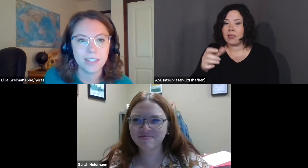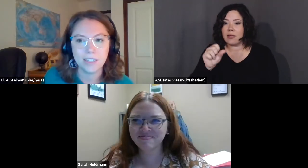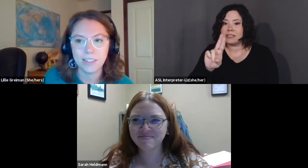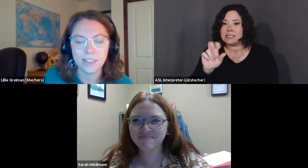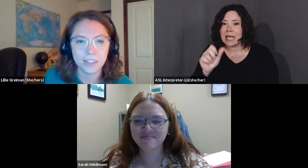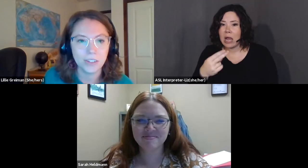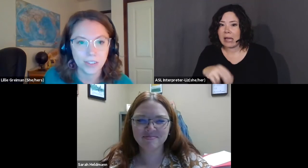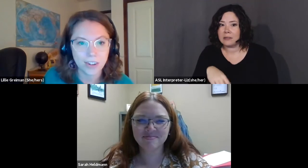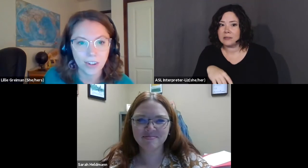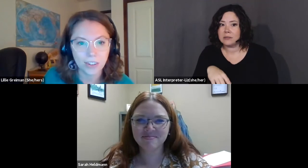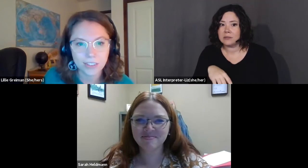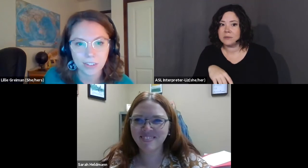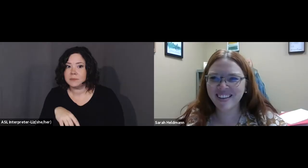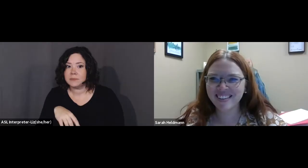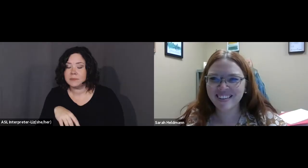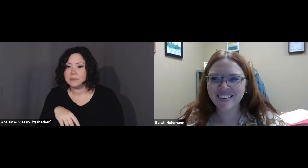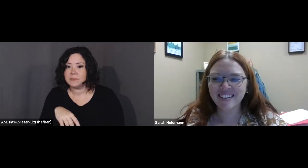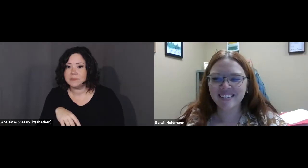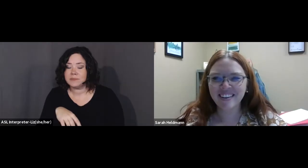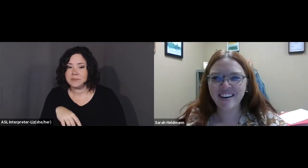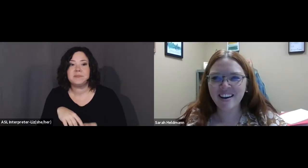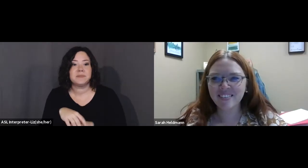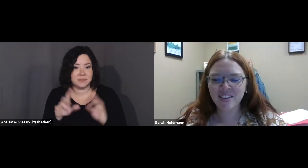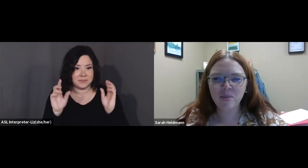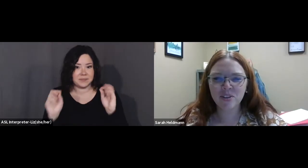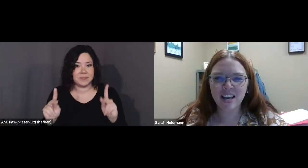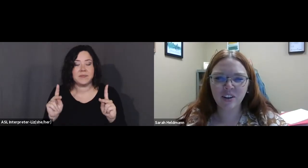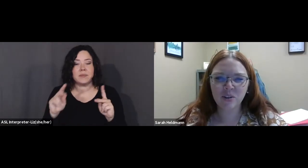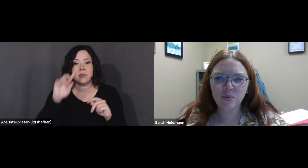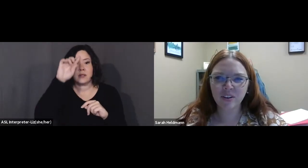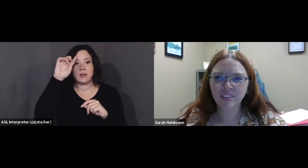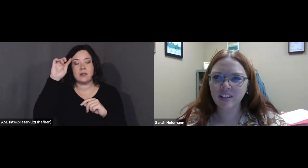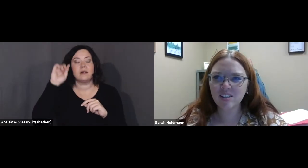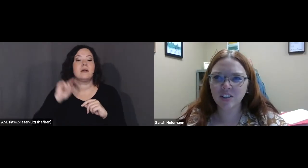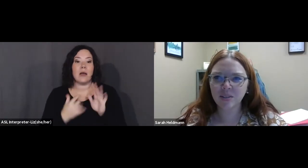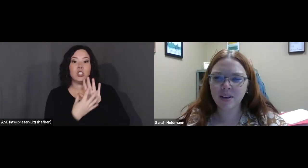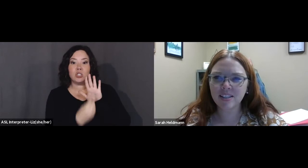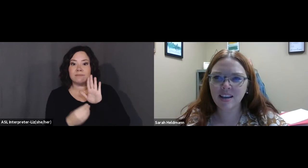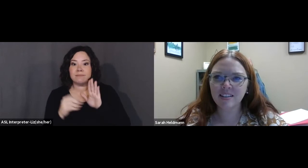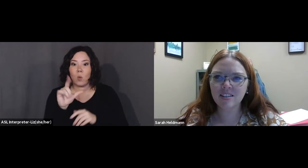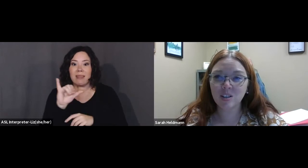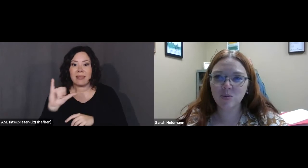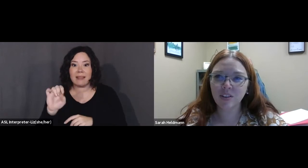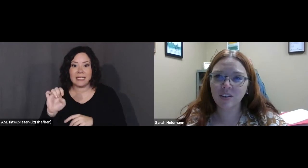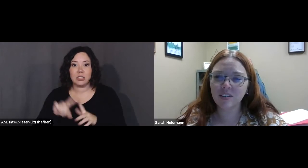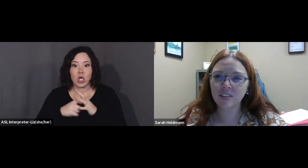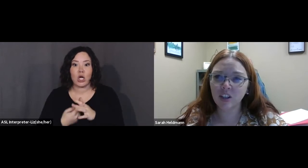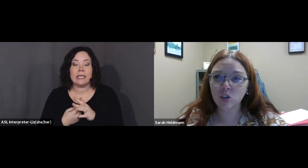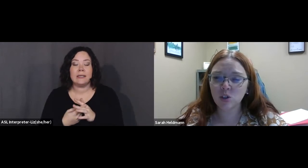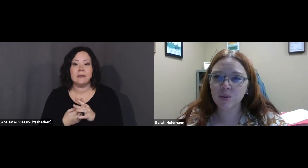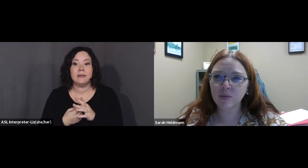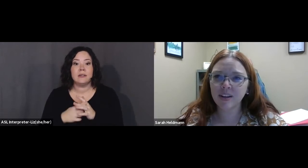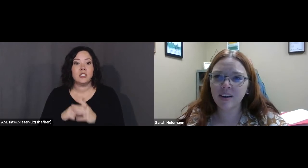want to steal your thunder. Yeah, I would just echo where Lily started by saying it starts with